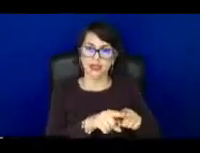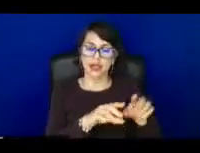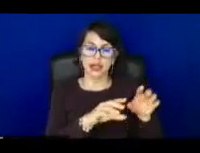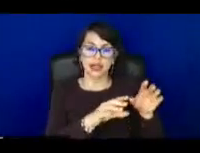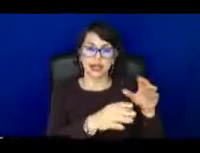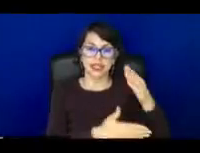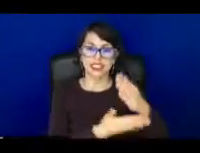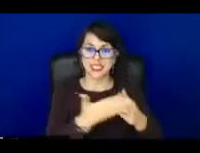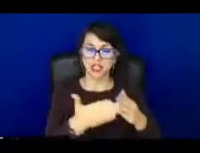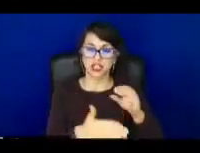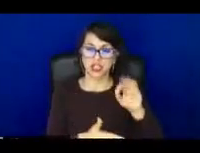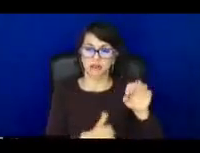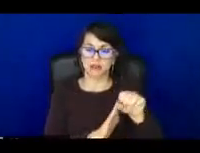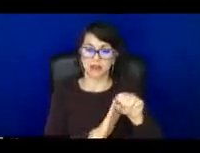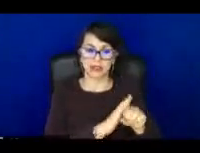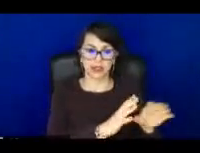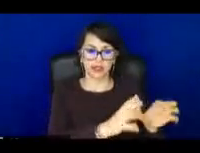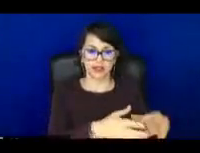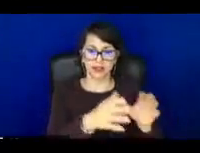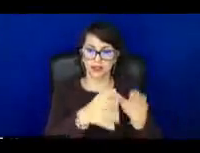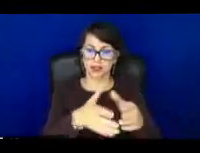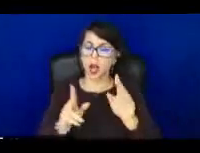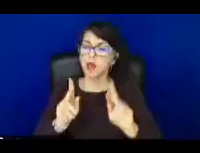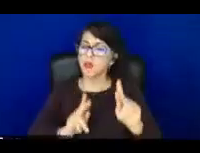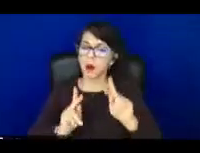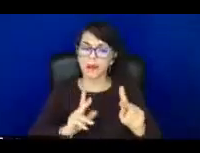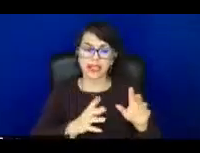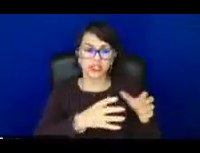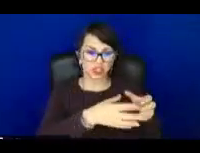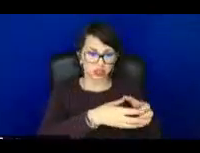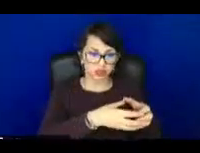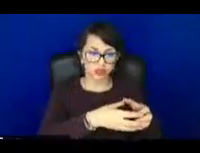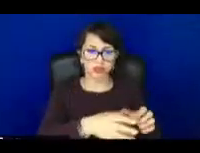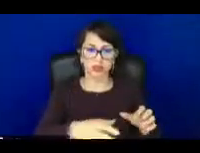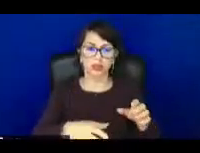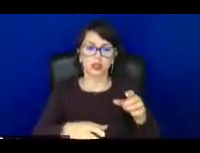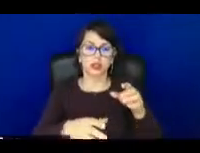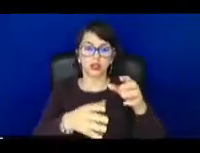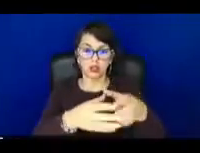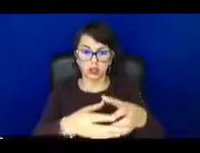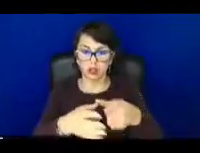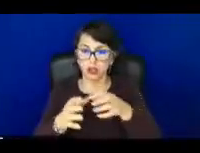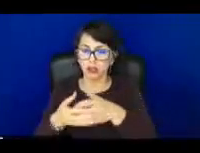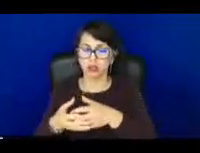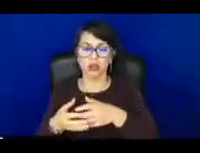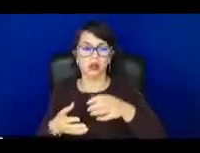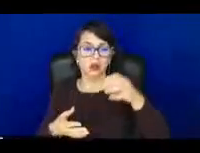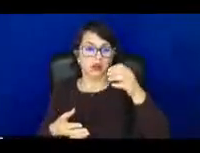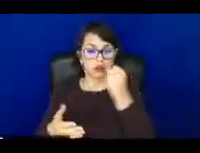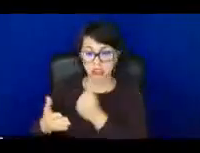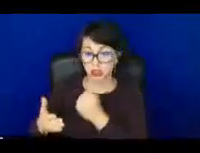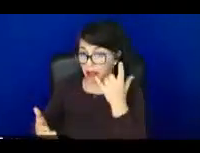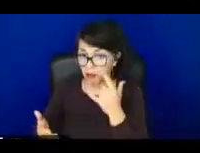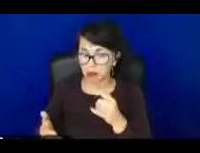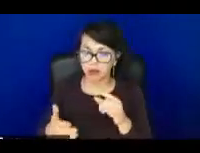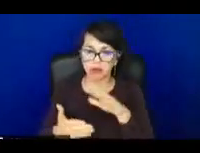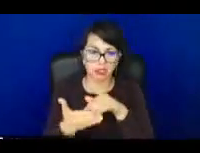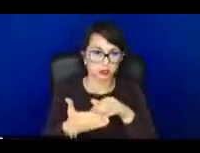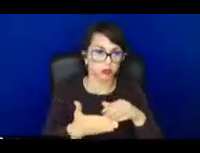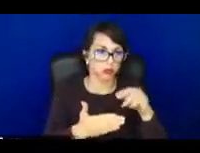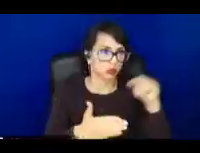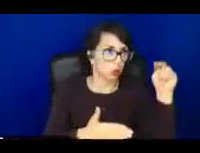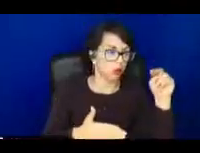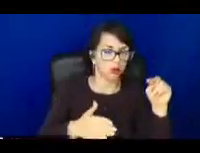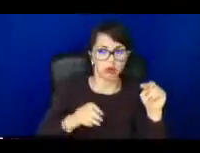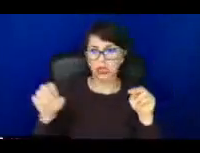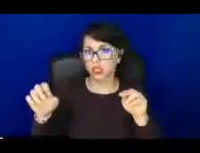population, the public could really distinguish, oh, they're talking about Southern California. They're talking about, and it wouldn't necessarily be exactly by